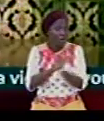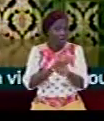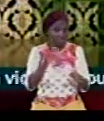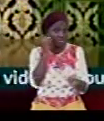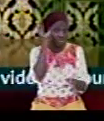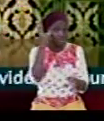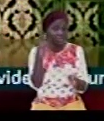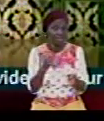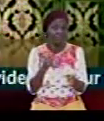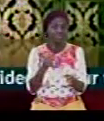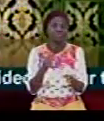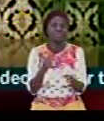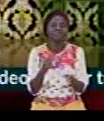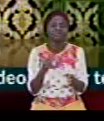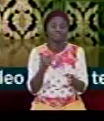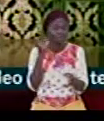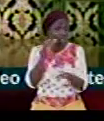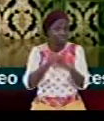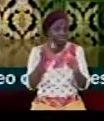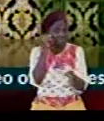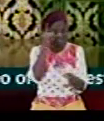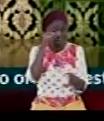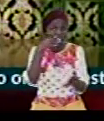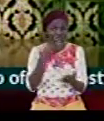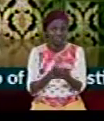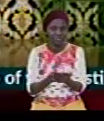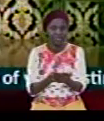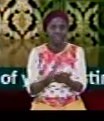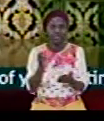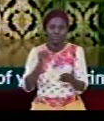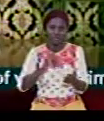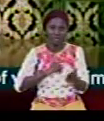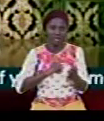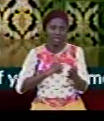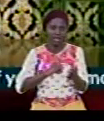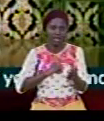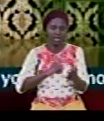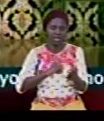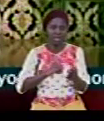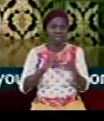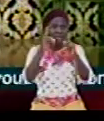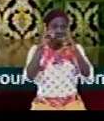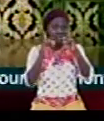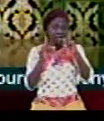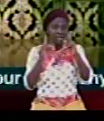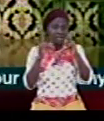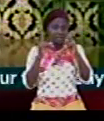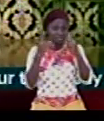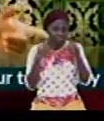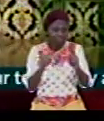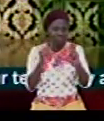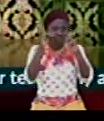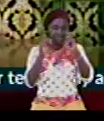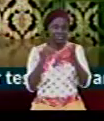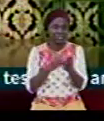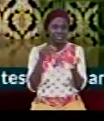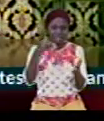at me. I said, don't worry, just let me do it again. And I did it in her presence, it repeated again,